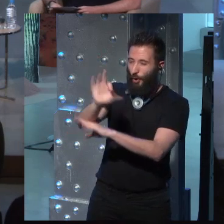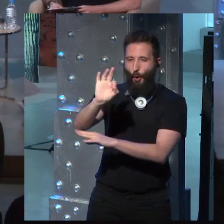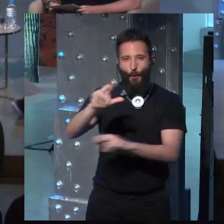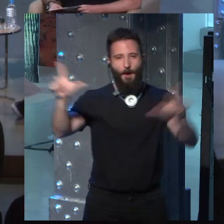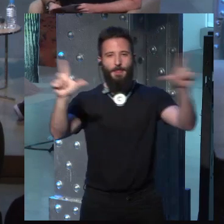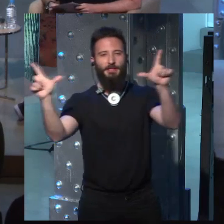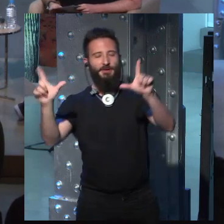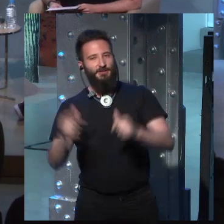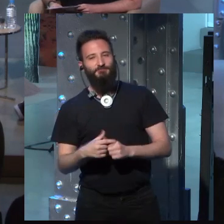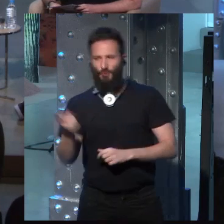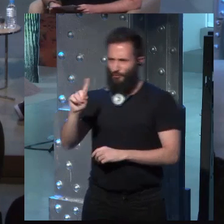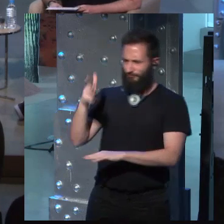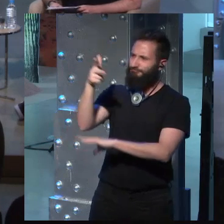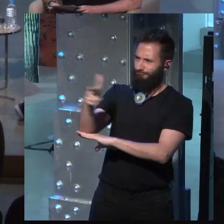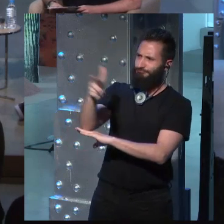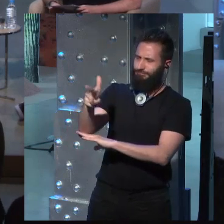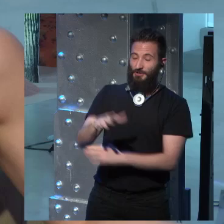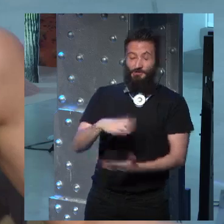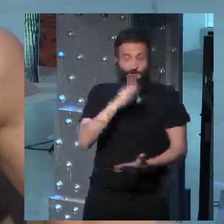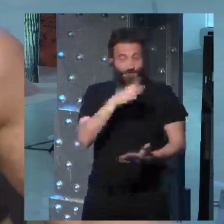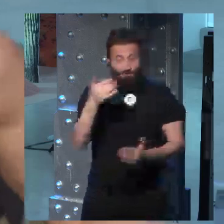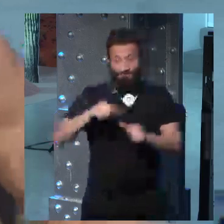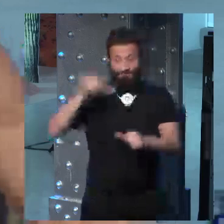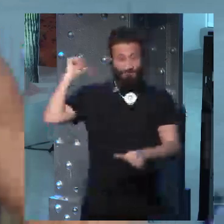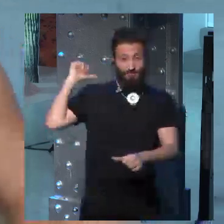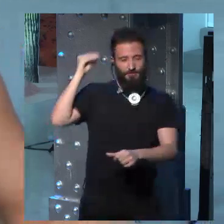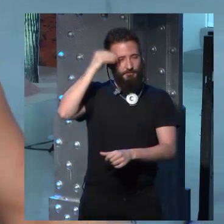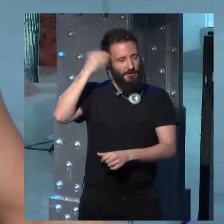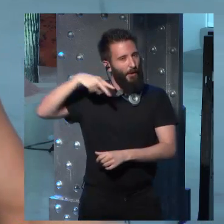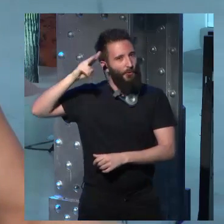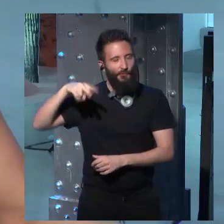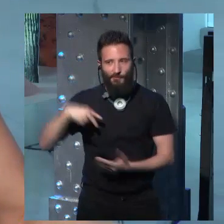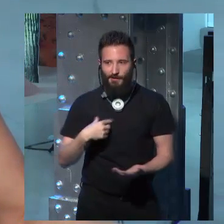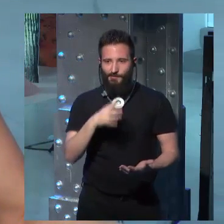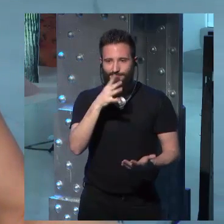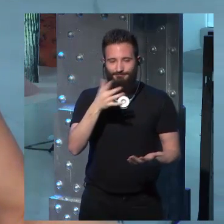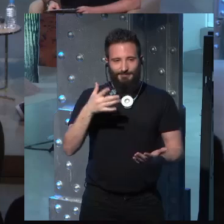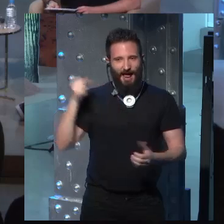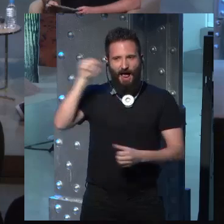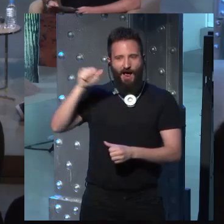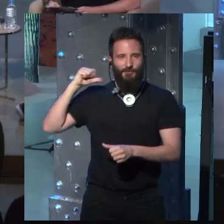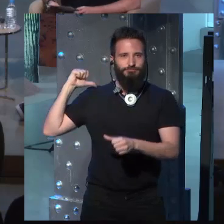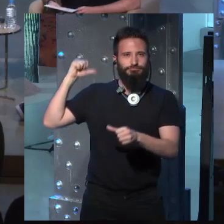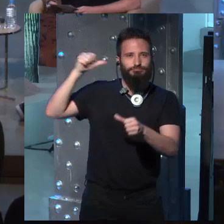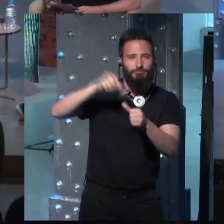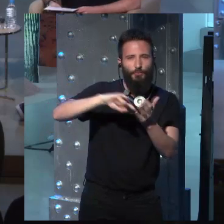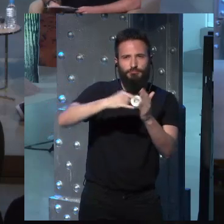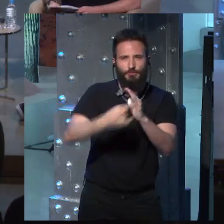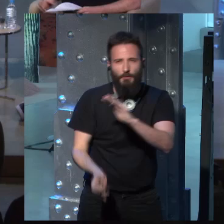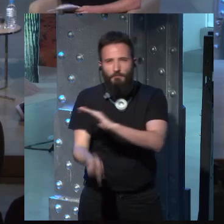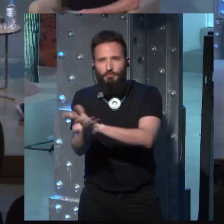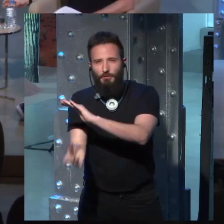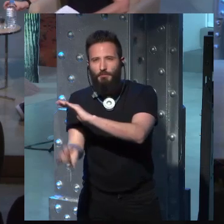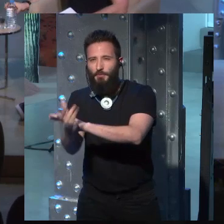I never even thought. It's so weird. When you spend so many years, like I have, developing projects that never get anywhere, sometimes making